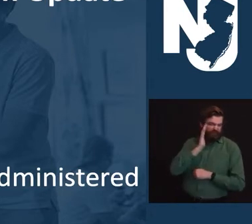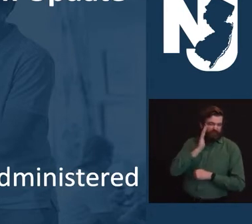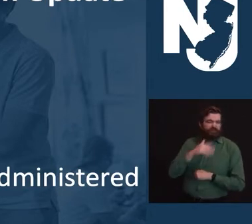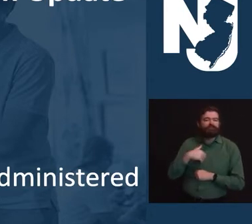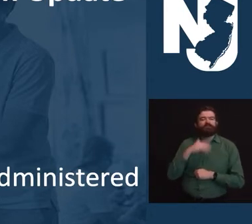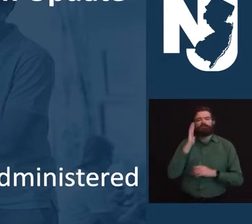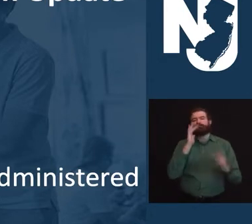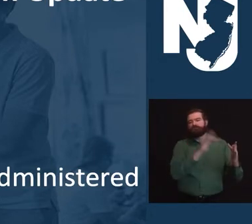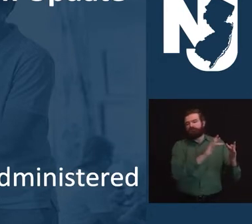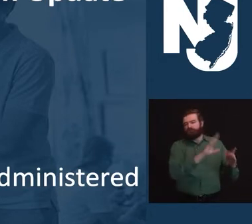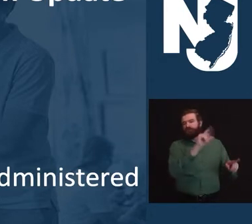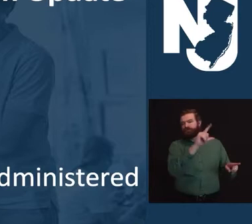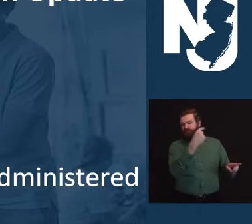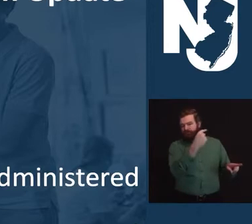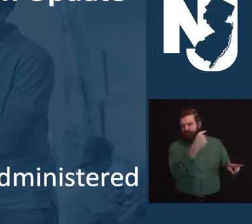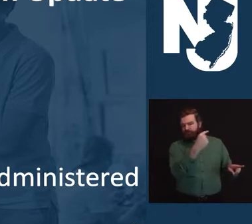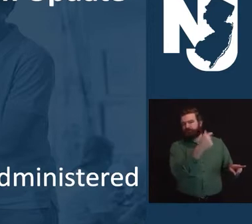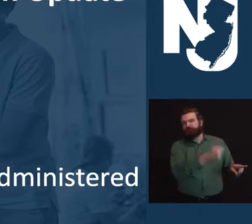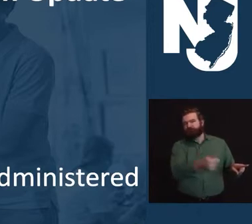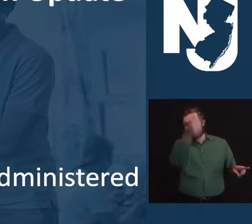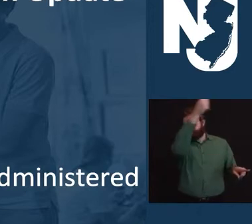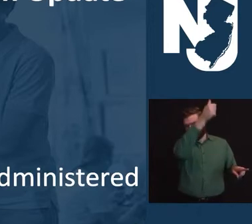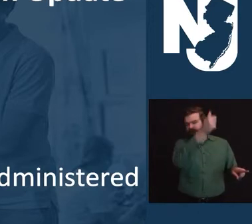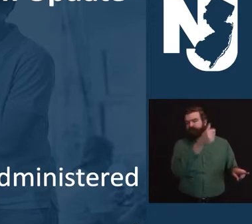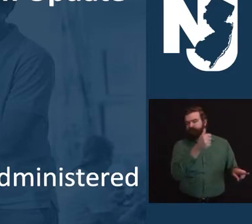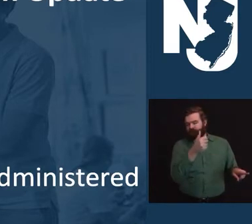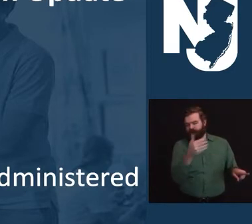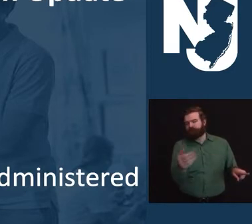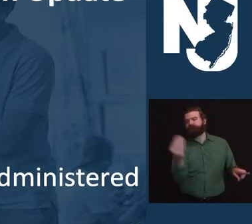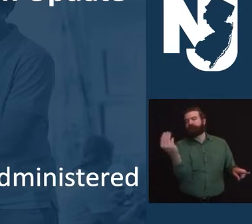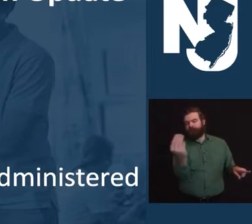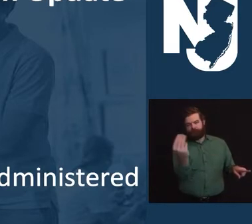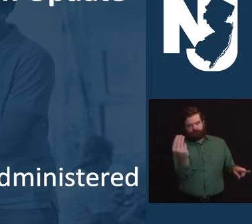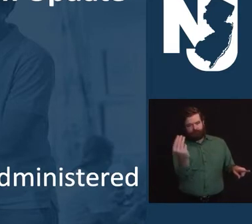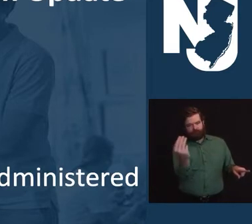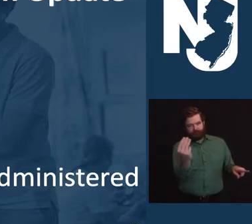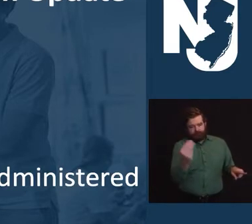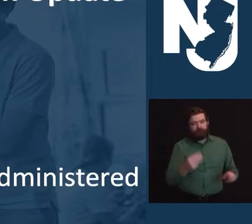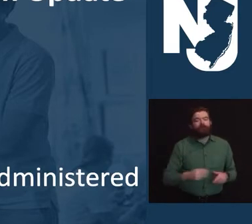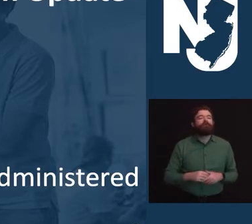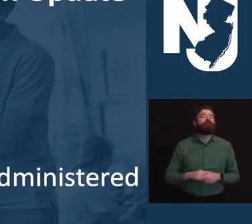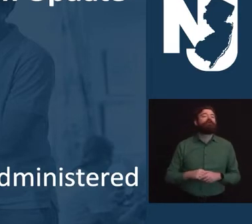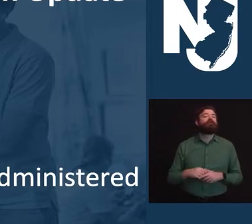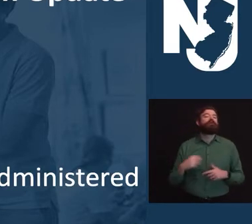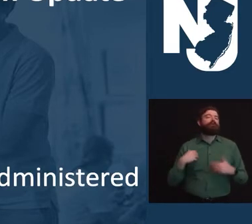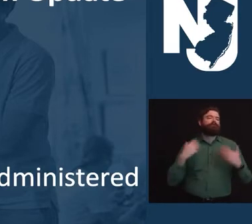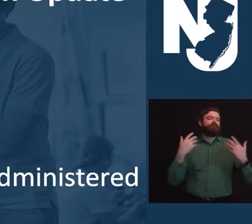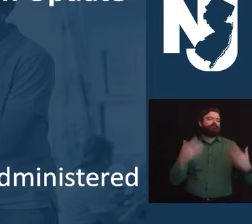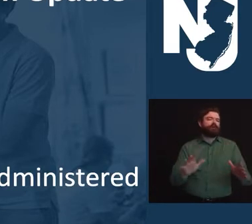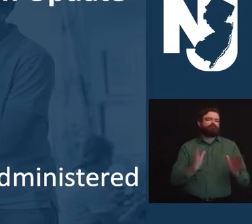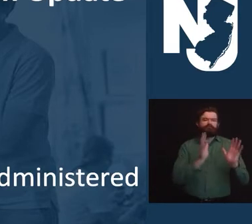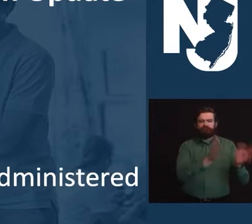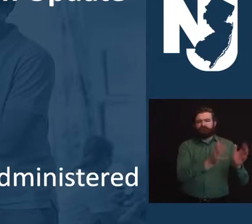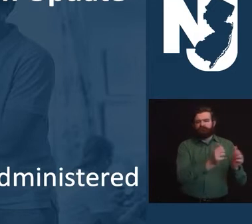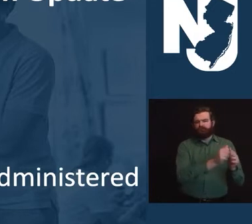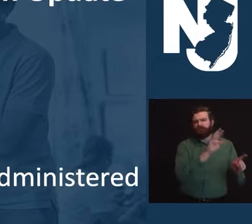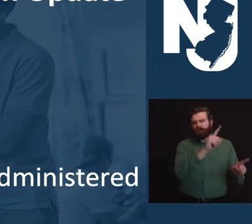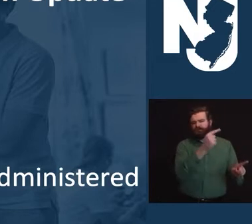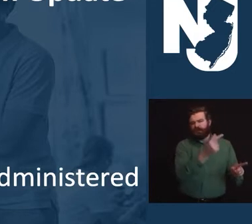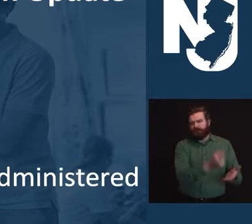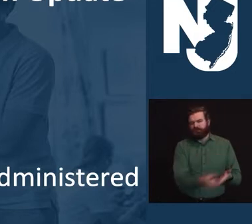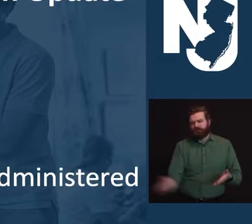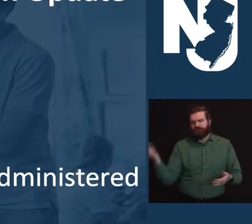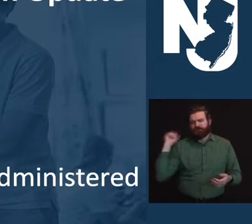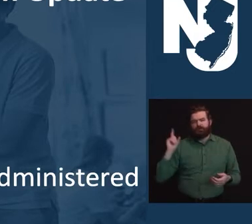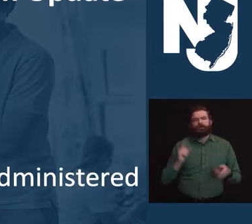on Monday. We spoke to Walgreens a week ago today, and again, it was a spirited but constructive conversation about